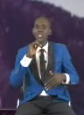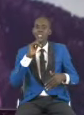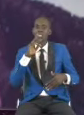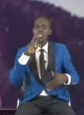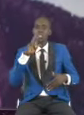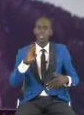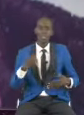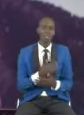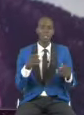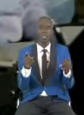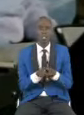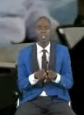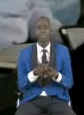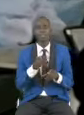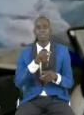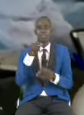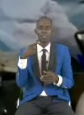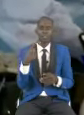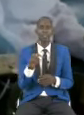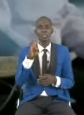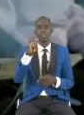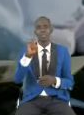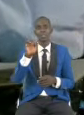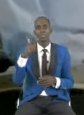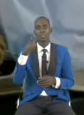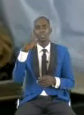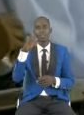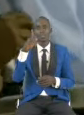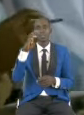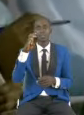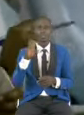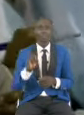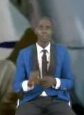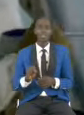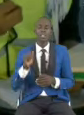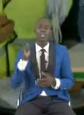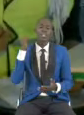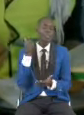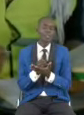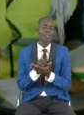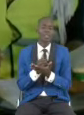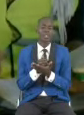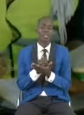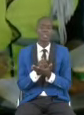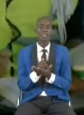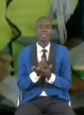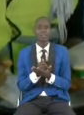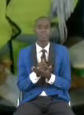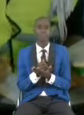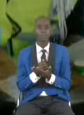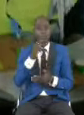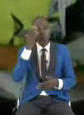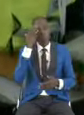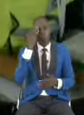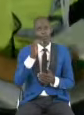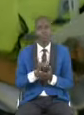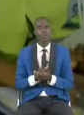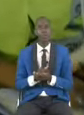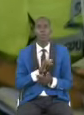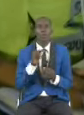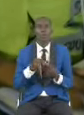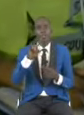like the eagles. Amen. You know, when you think of